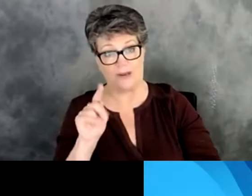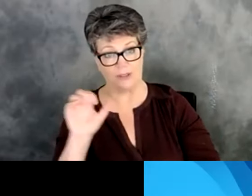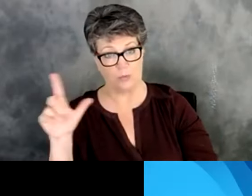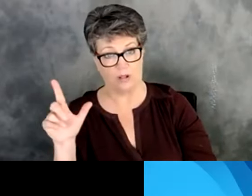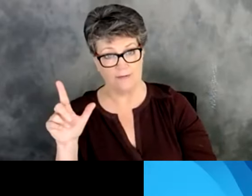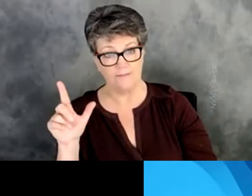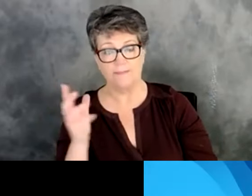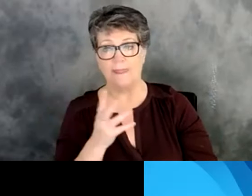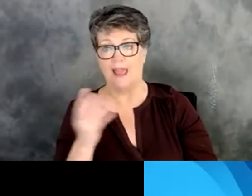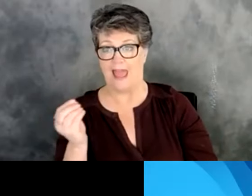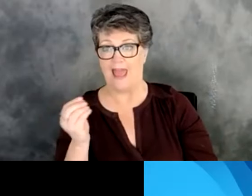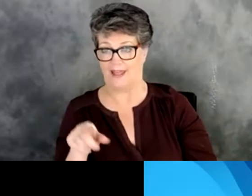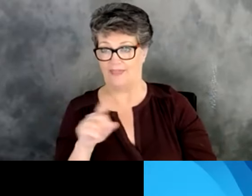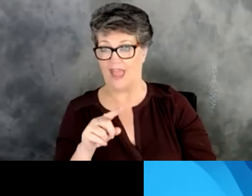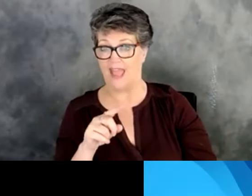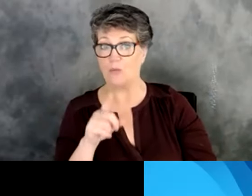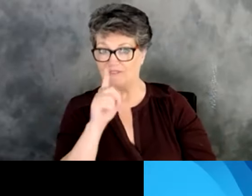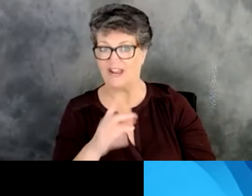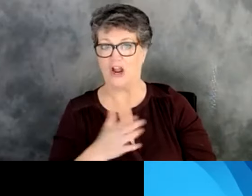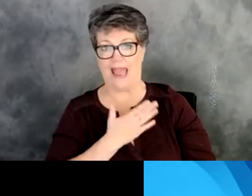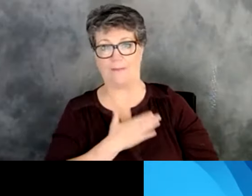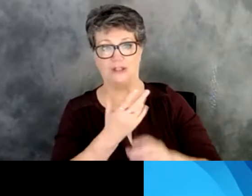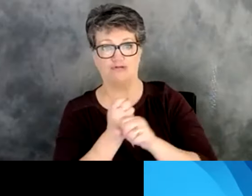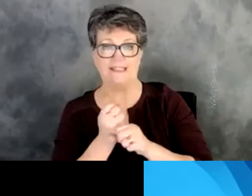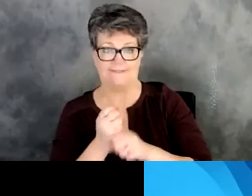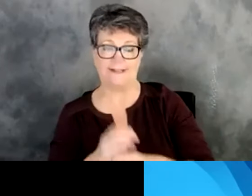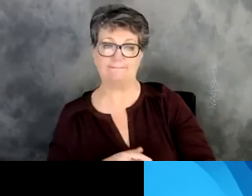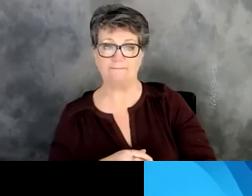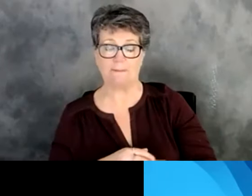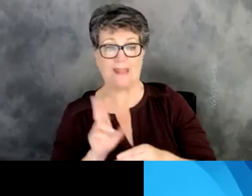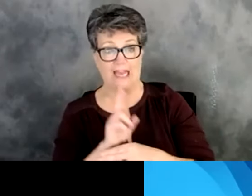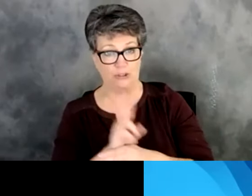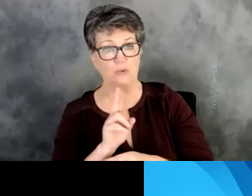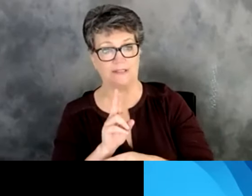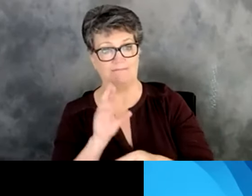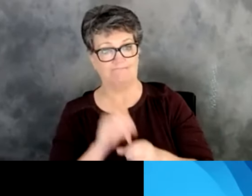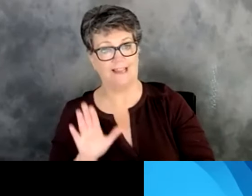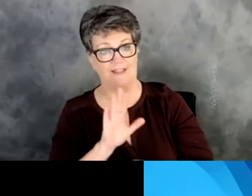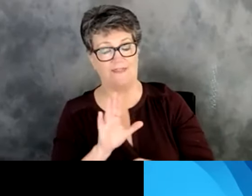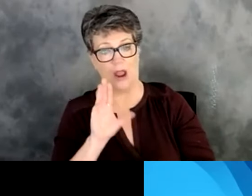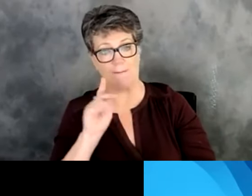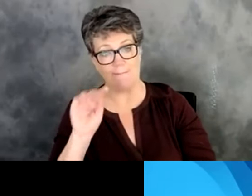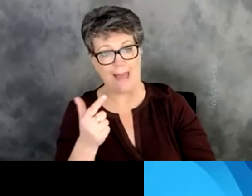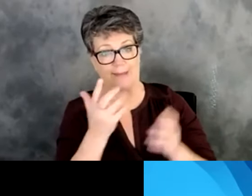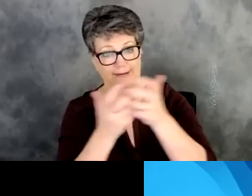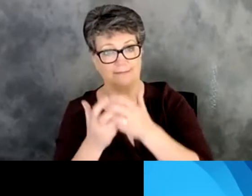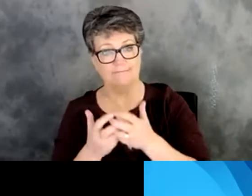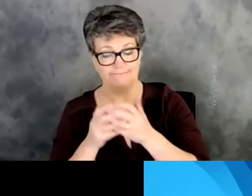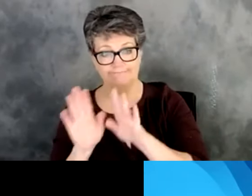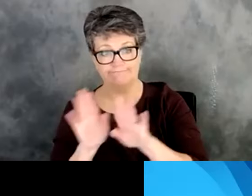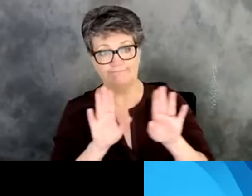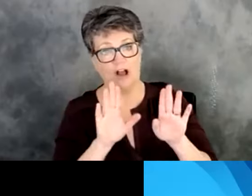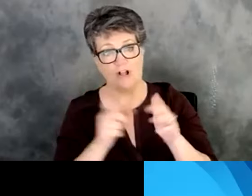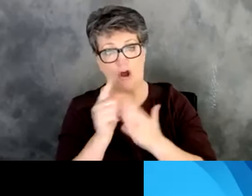and they were very happy to receive it and use it in their mapping of long-term care insurance.